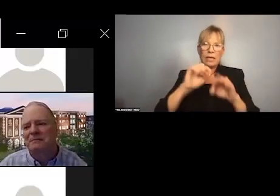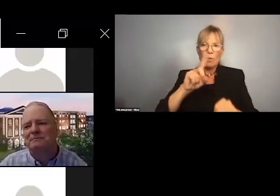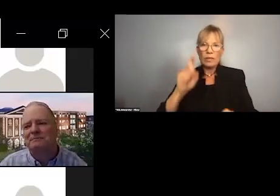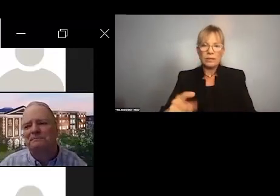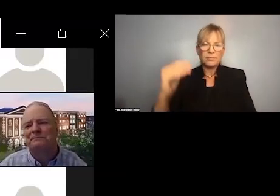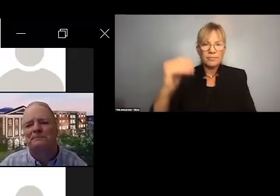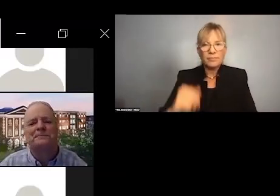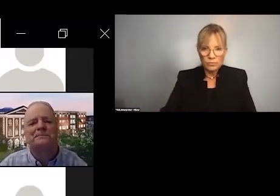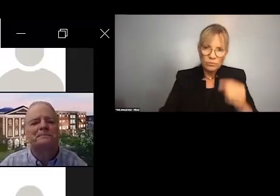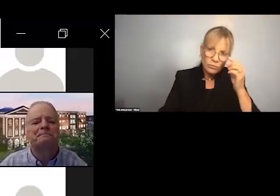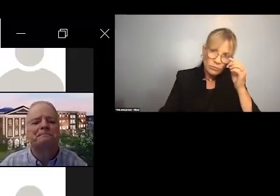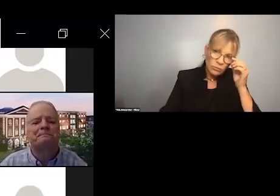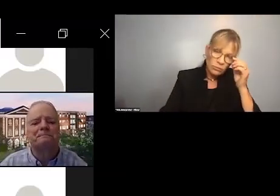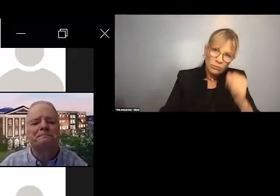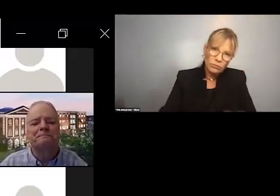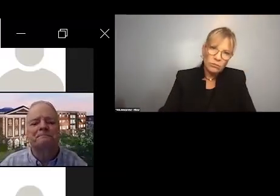Next.